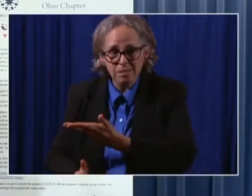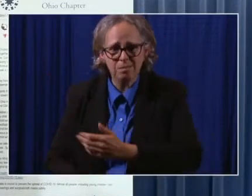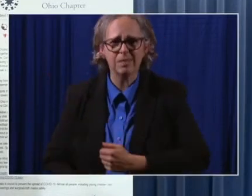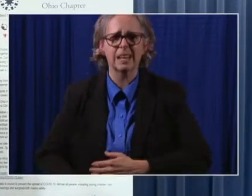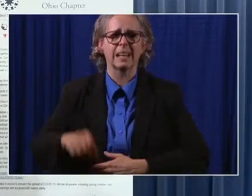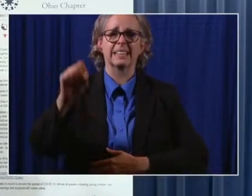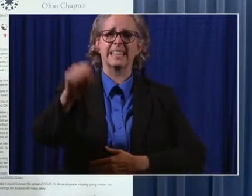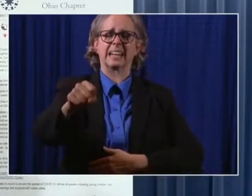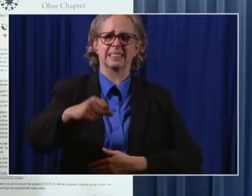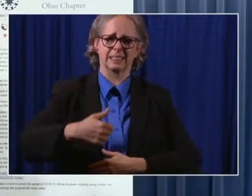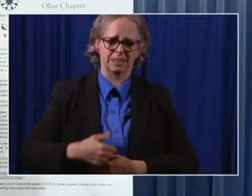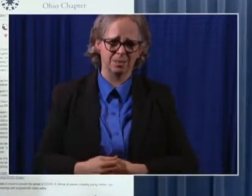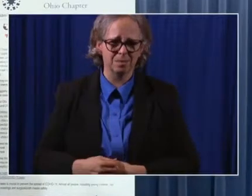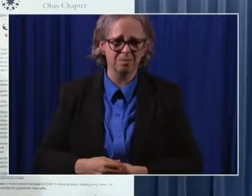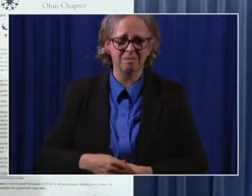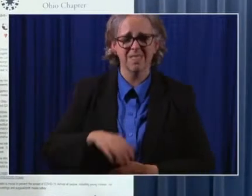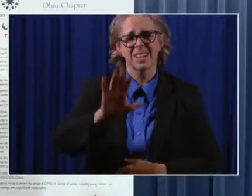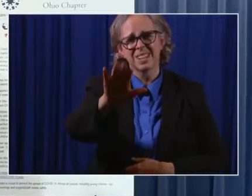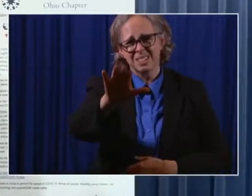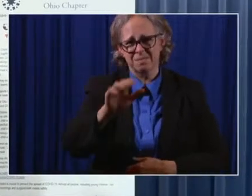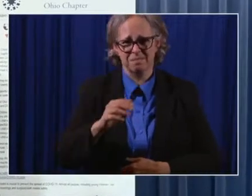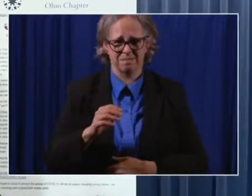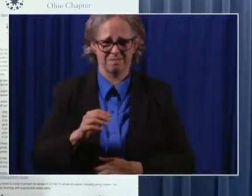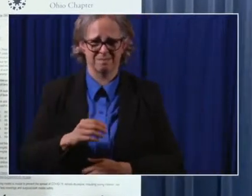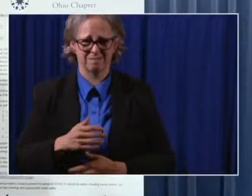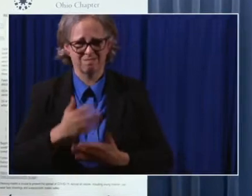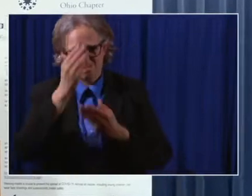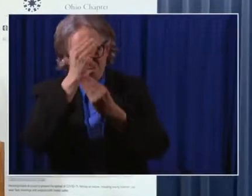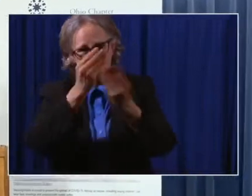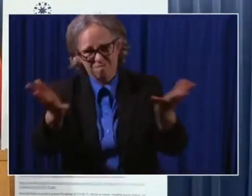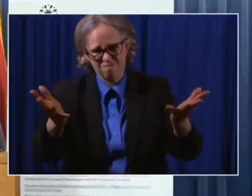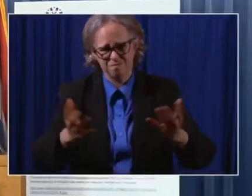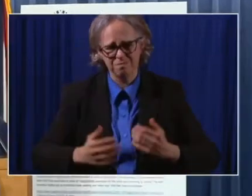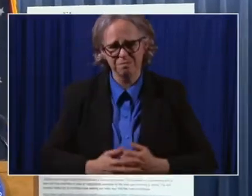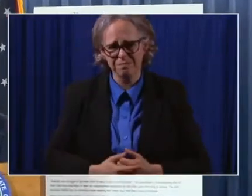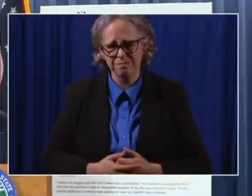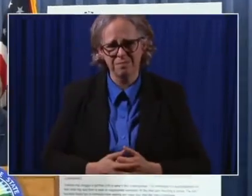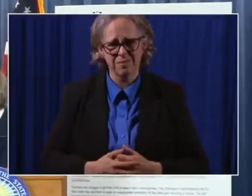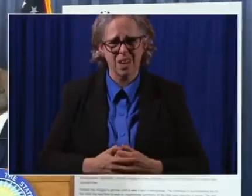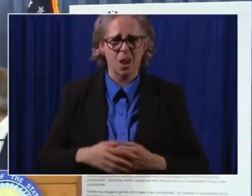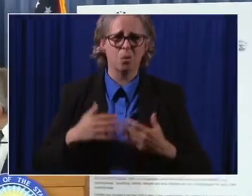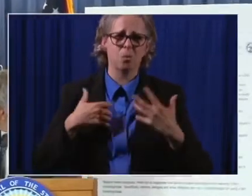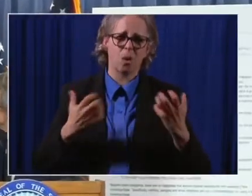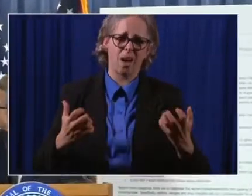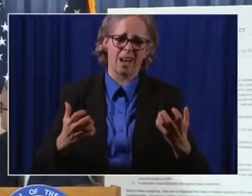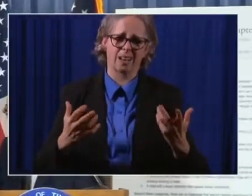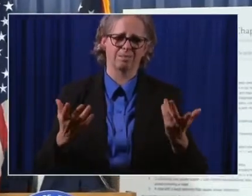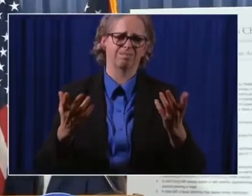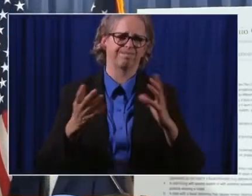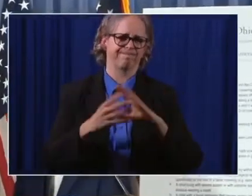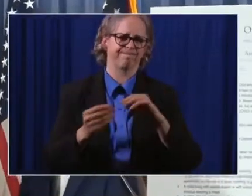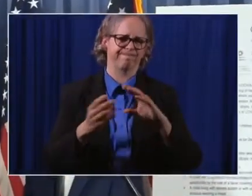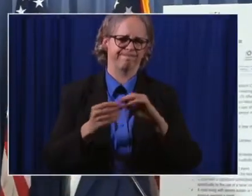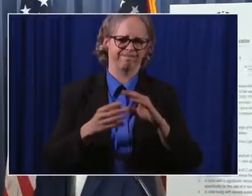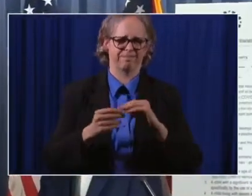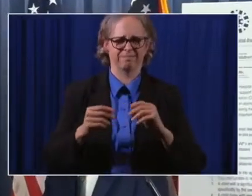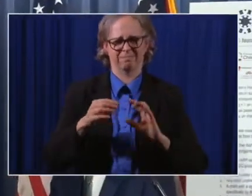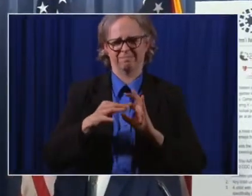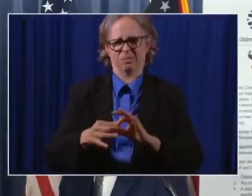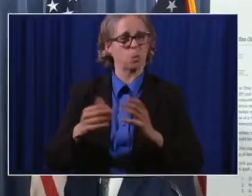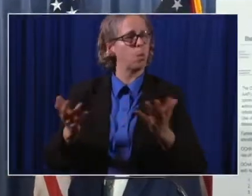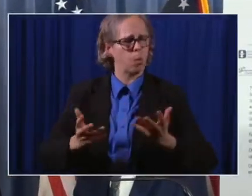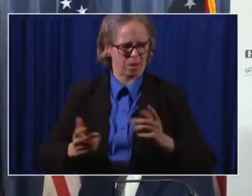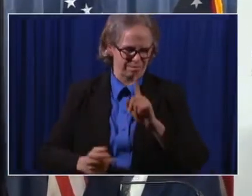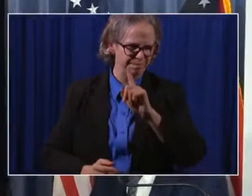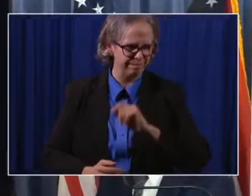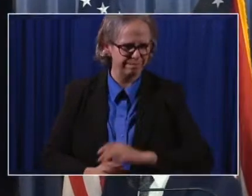Absolutely. I definitely want to, just give a shout out and talk about, the city staff here. This is a